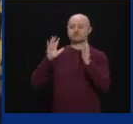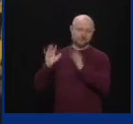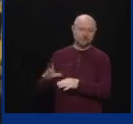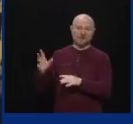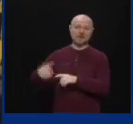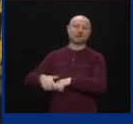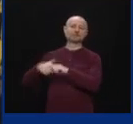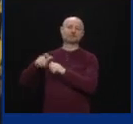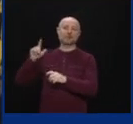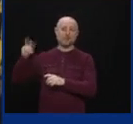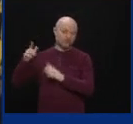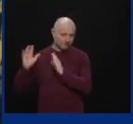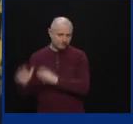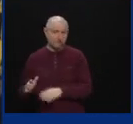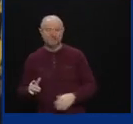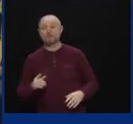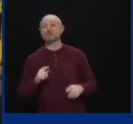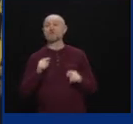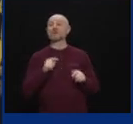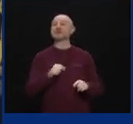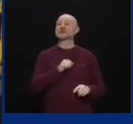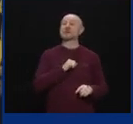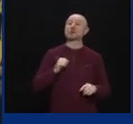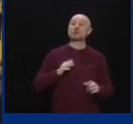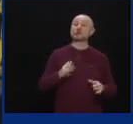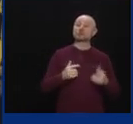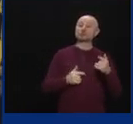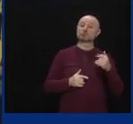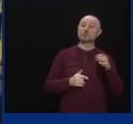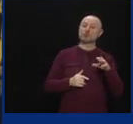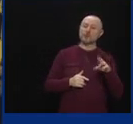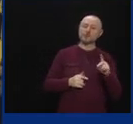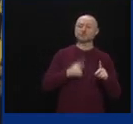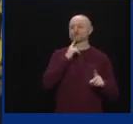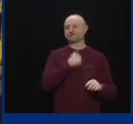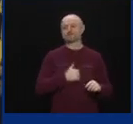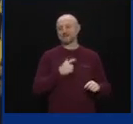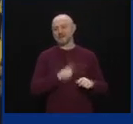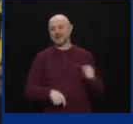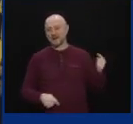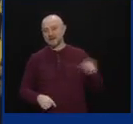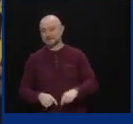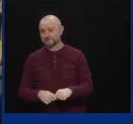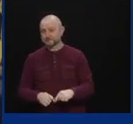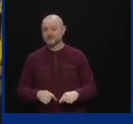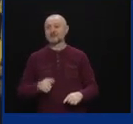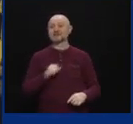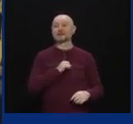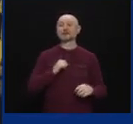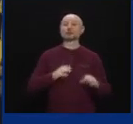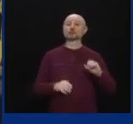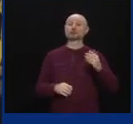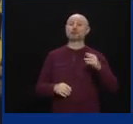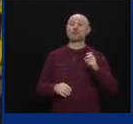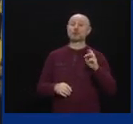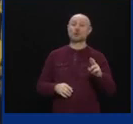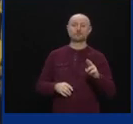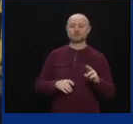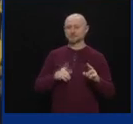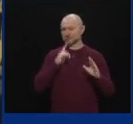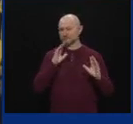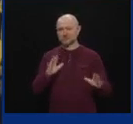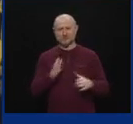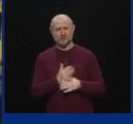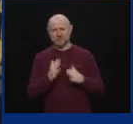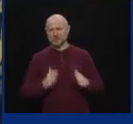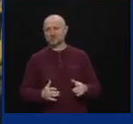session later. But Senator Gillibrand was sends her regrets, I know, as well. And Senator Schumer, a great partner to have the majority leader of